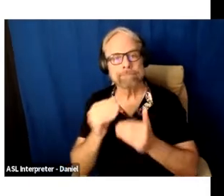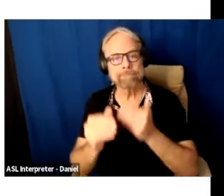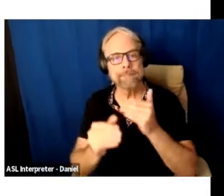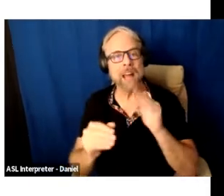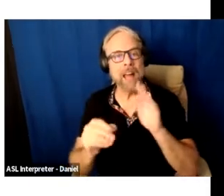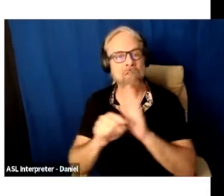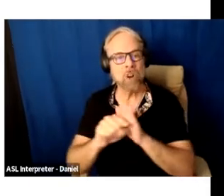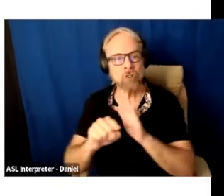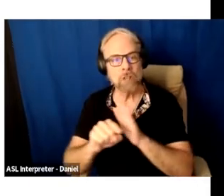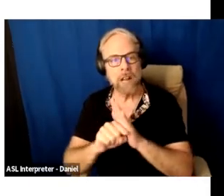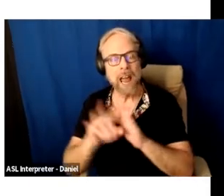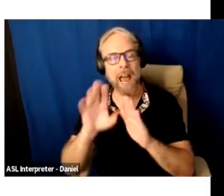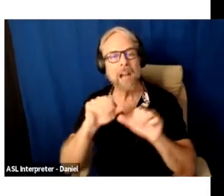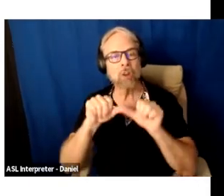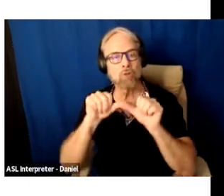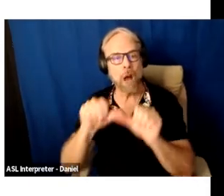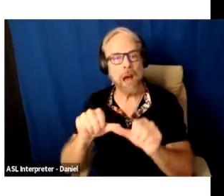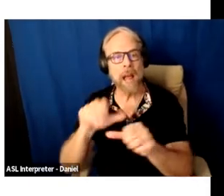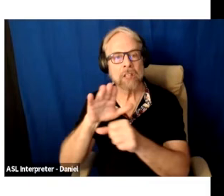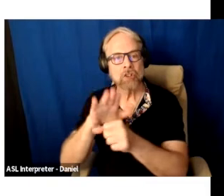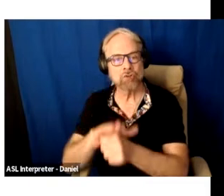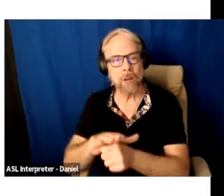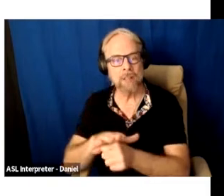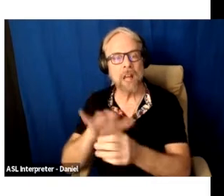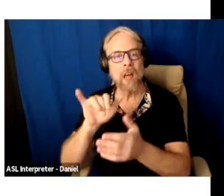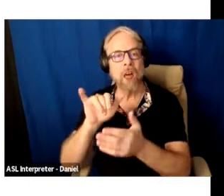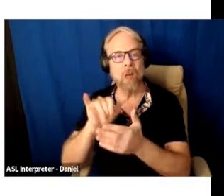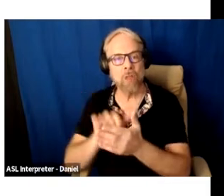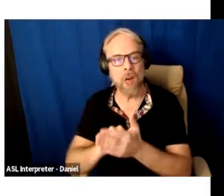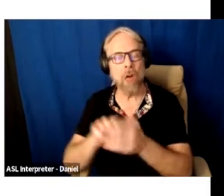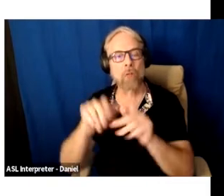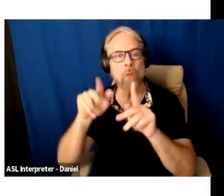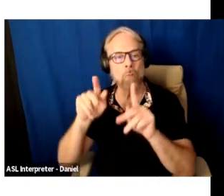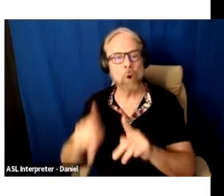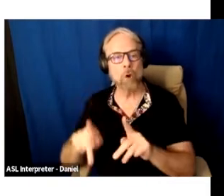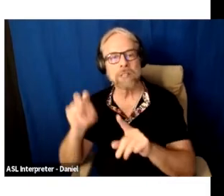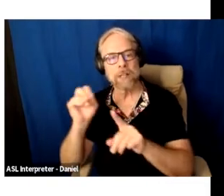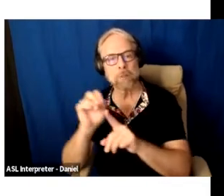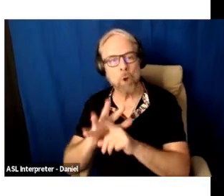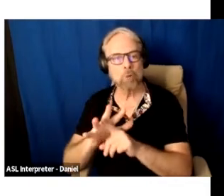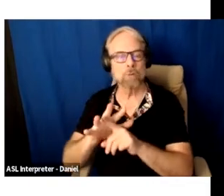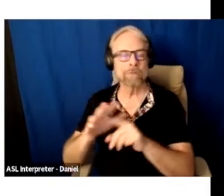adversity and chronic stress that we are exposed to. So